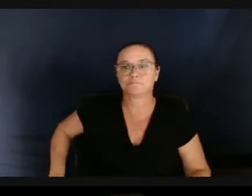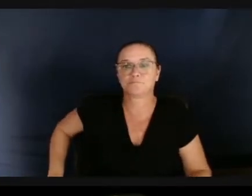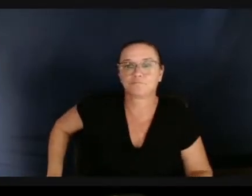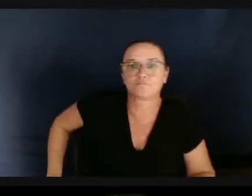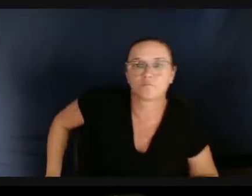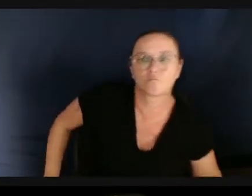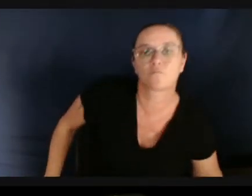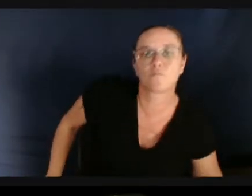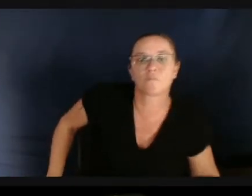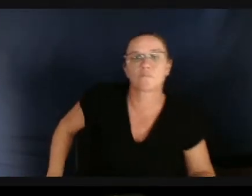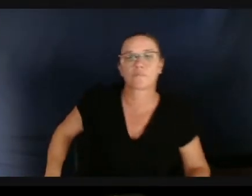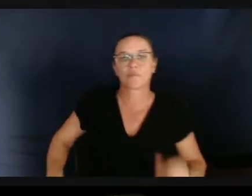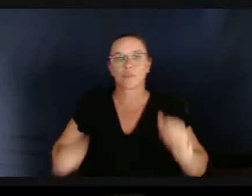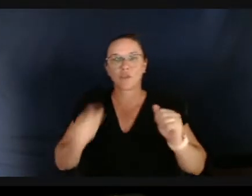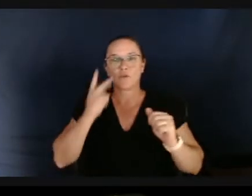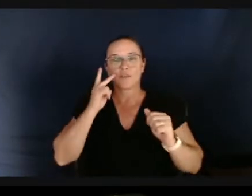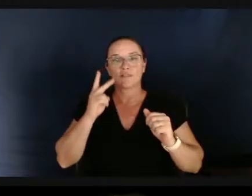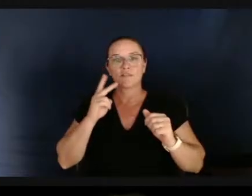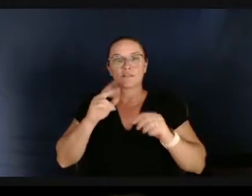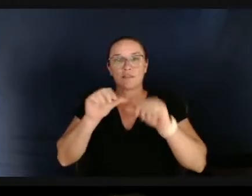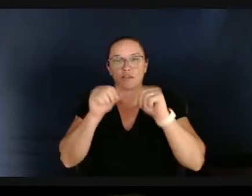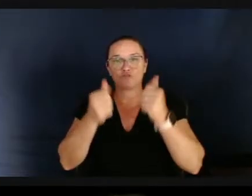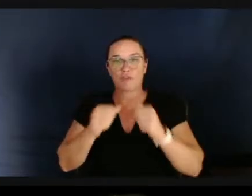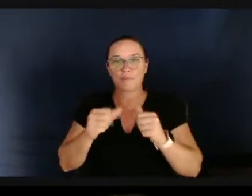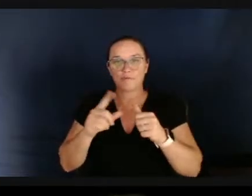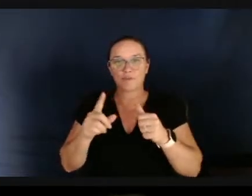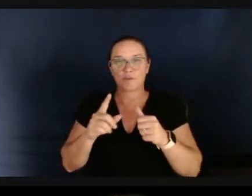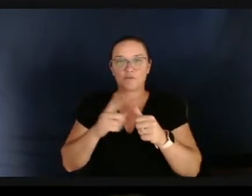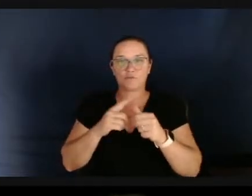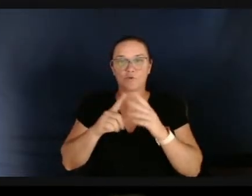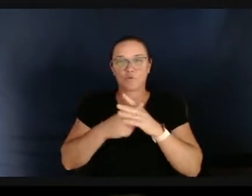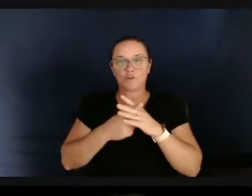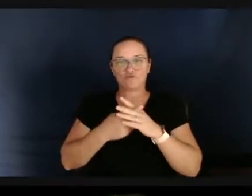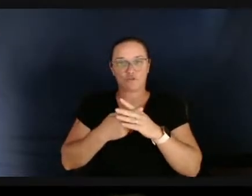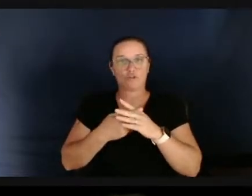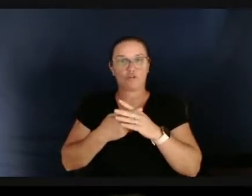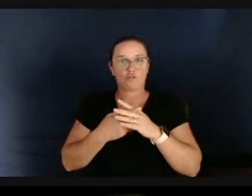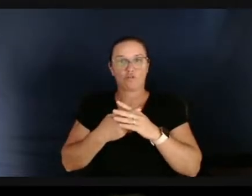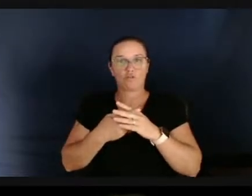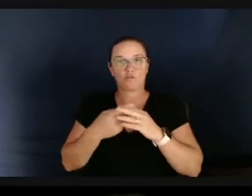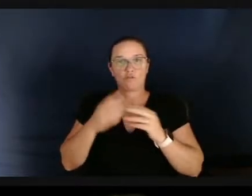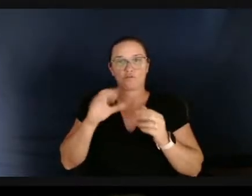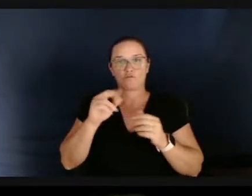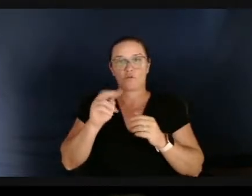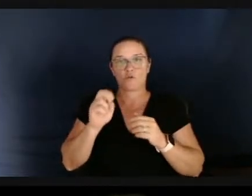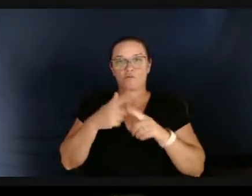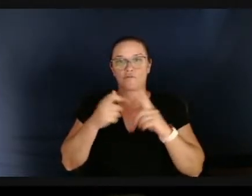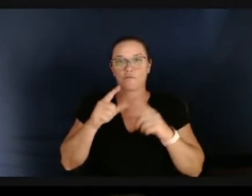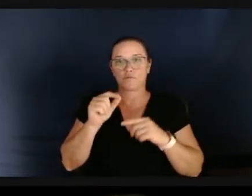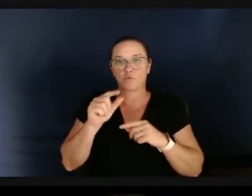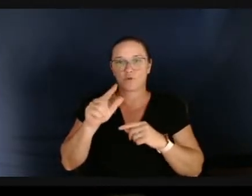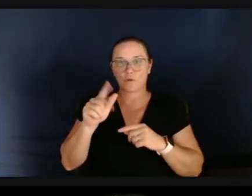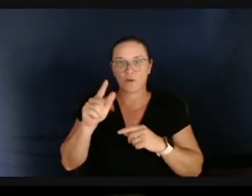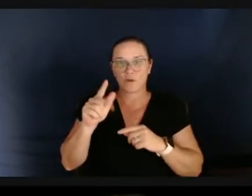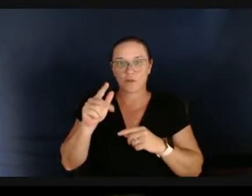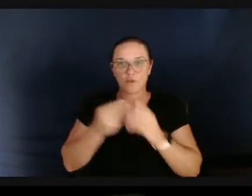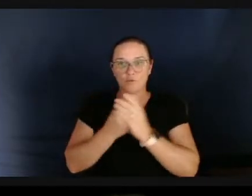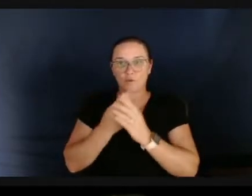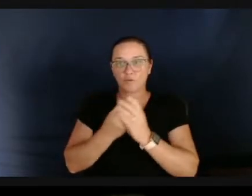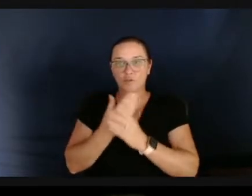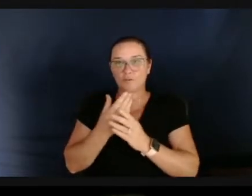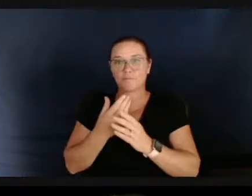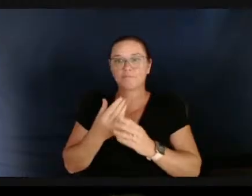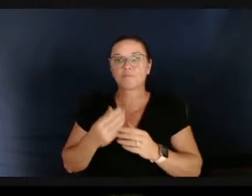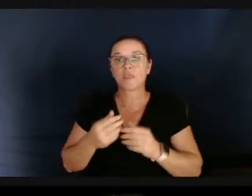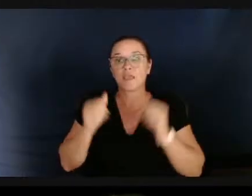And actually there you can see the shapes of the original cones from the September 2023 eruption site. You can see how